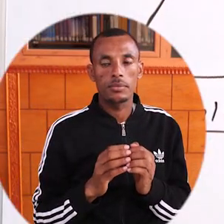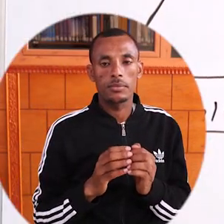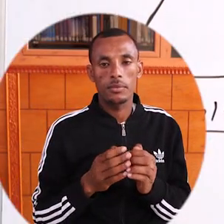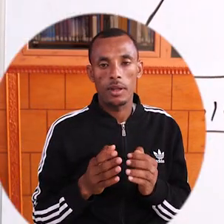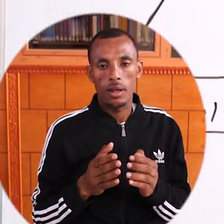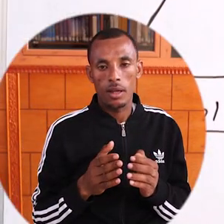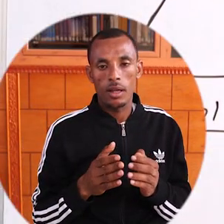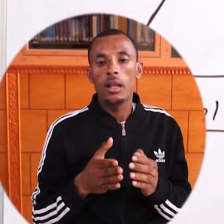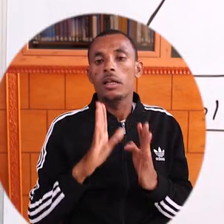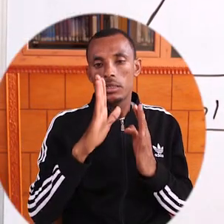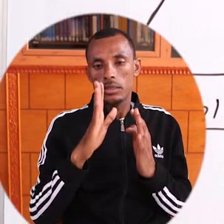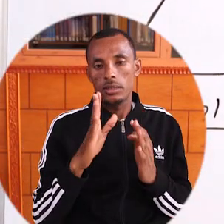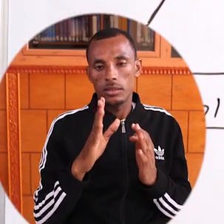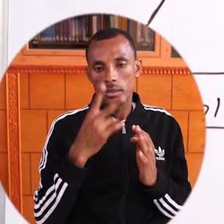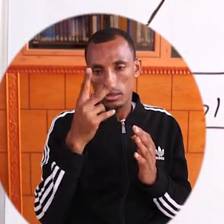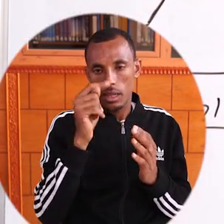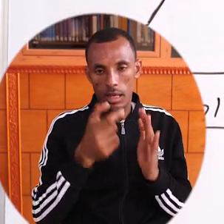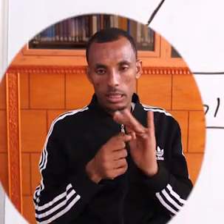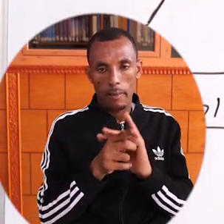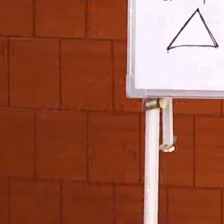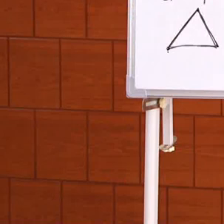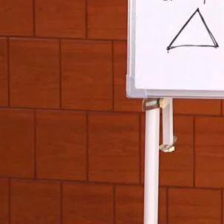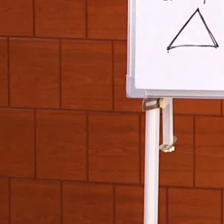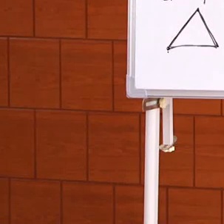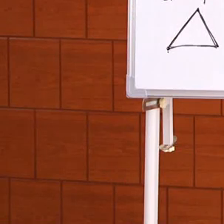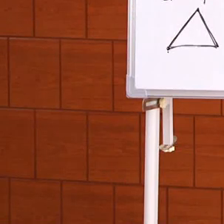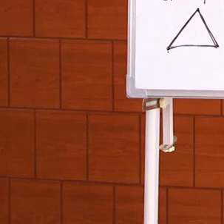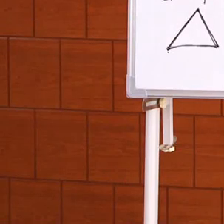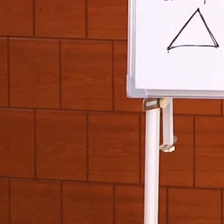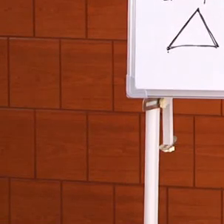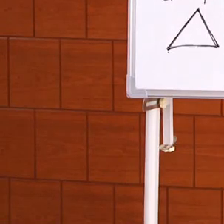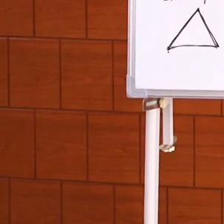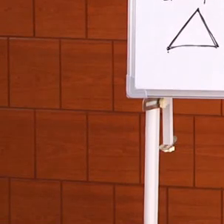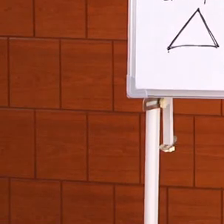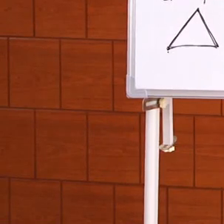180 degree. Let me draw an example. This is an example of